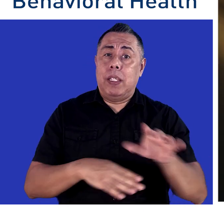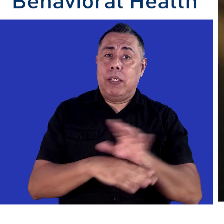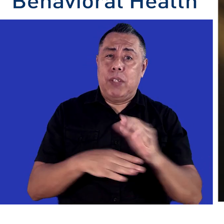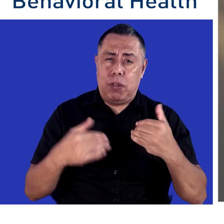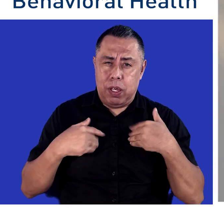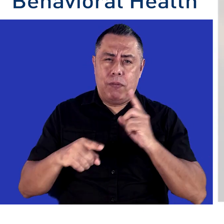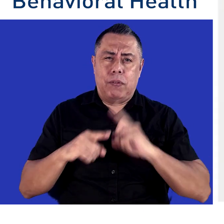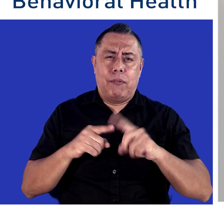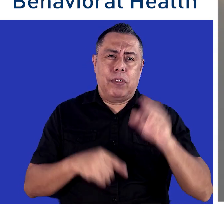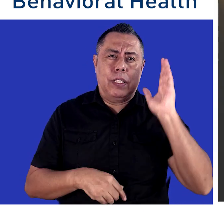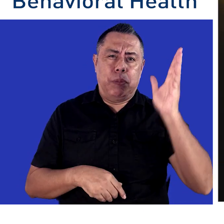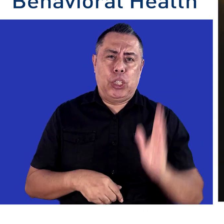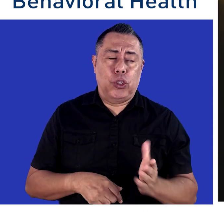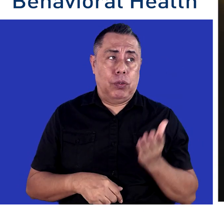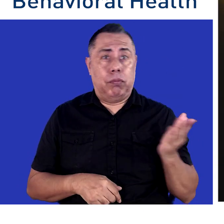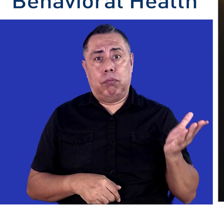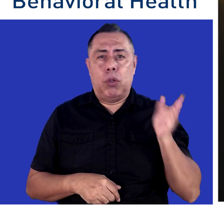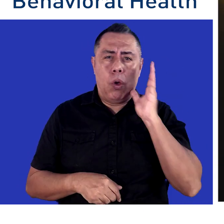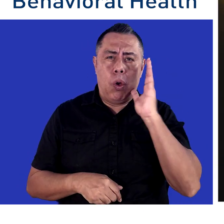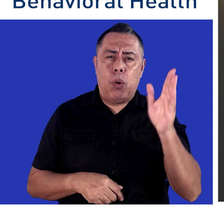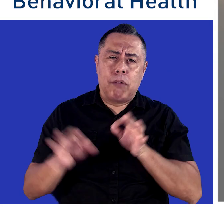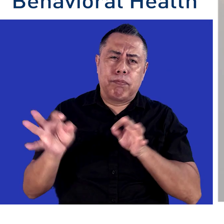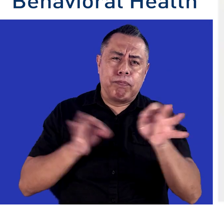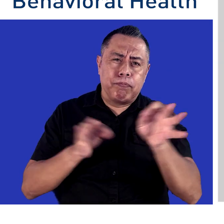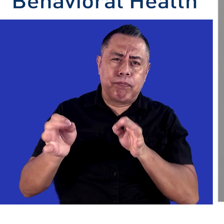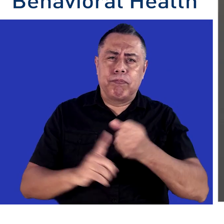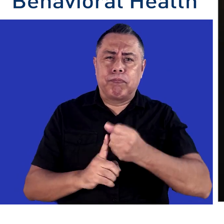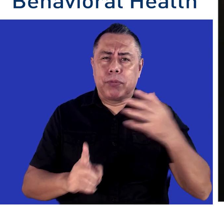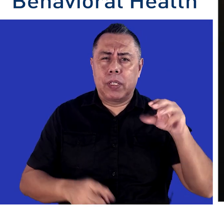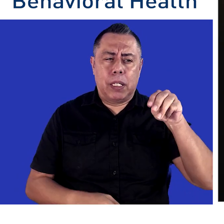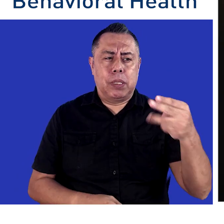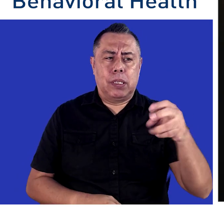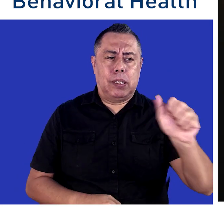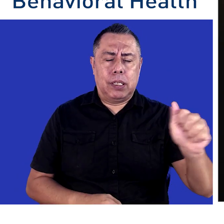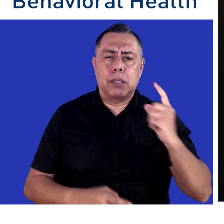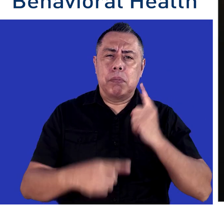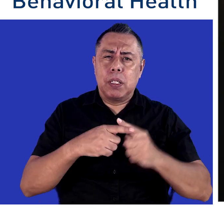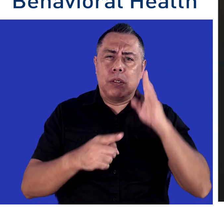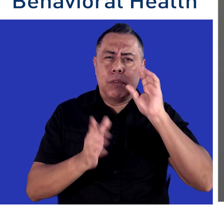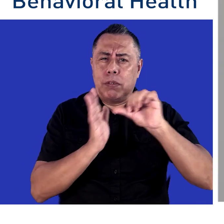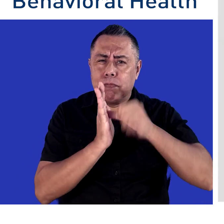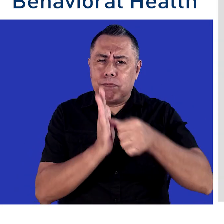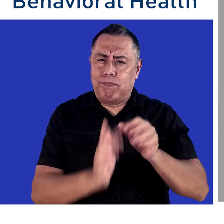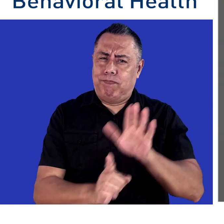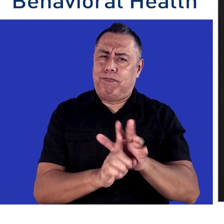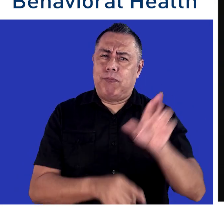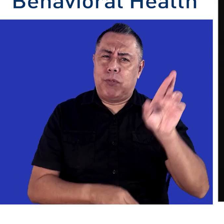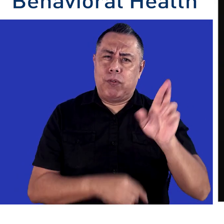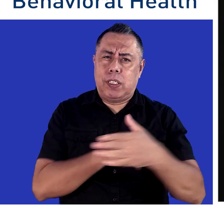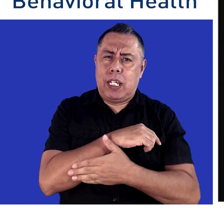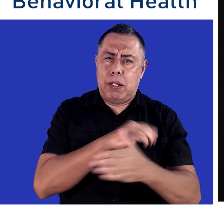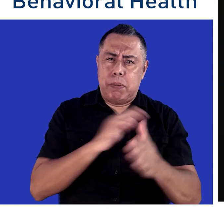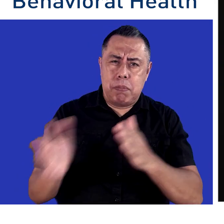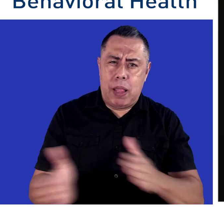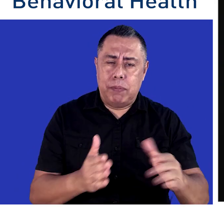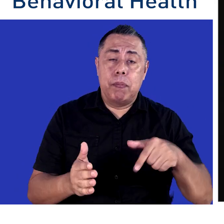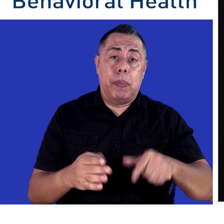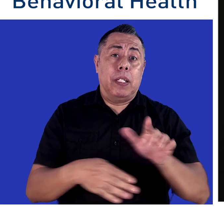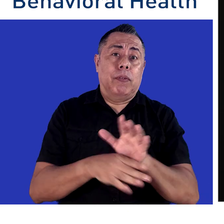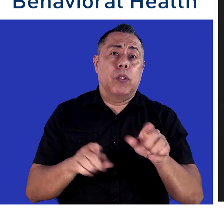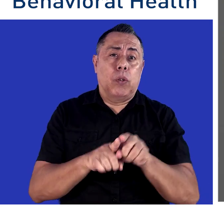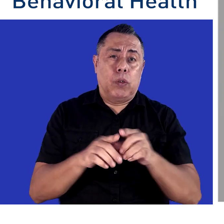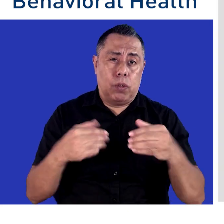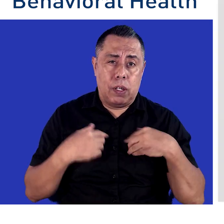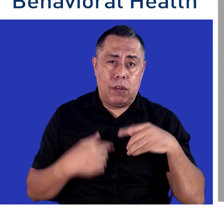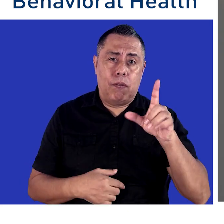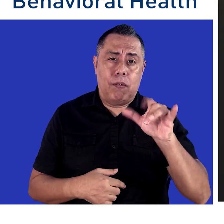video includes speakers who will give you an overview of the Mental Health Services Act and highlights from the Riverside County Plan. This video includes